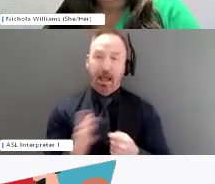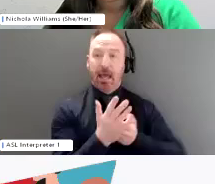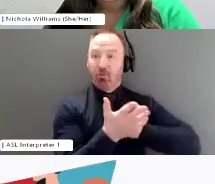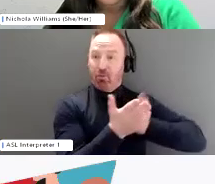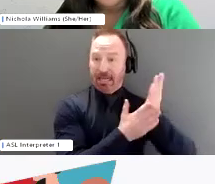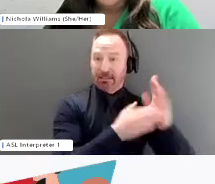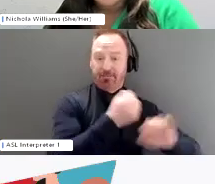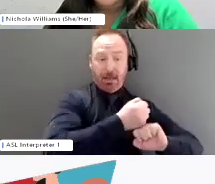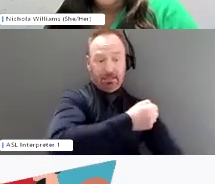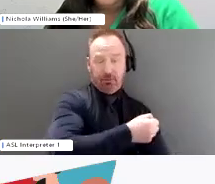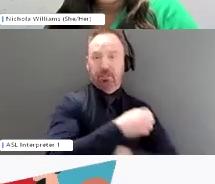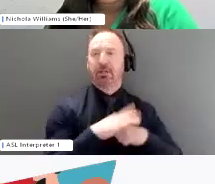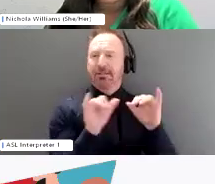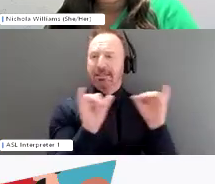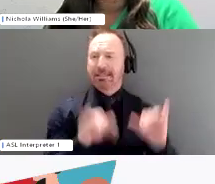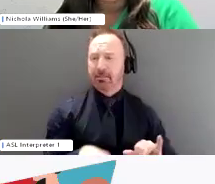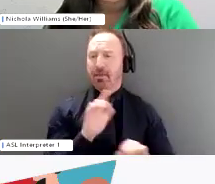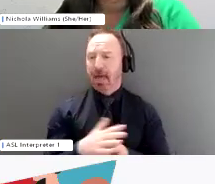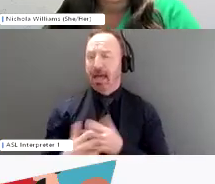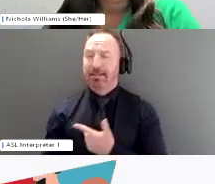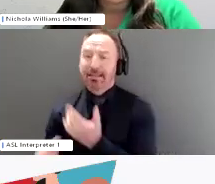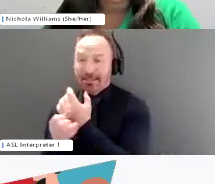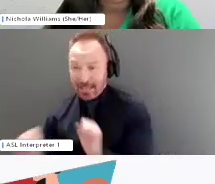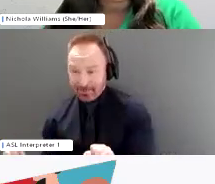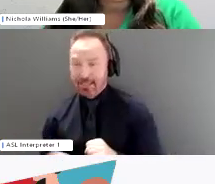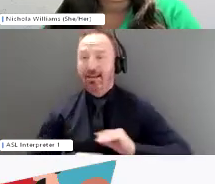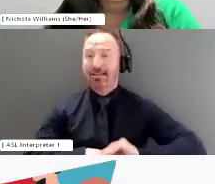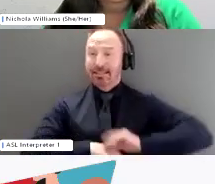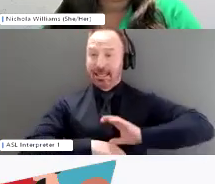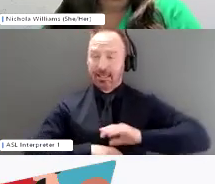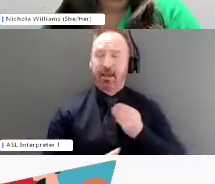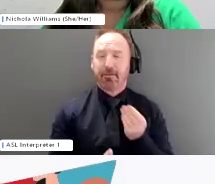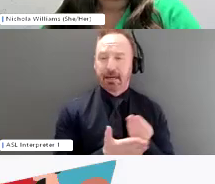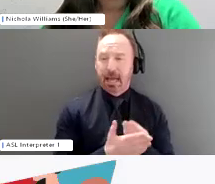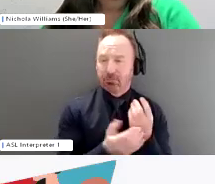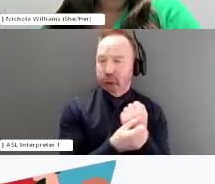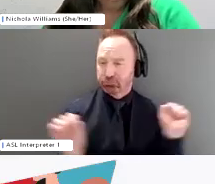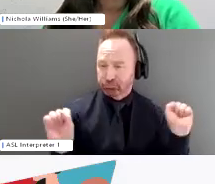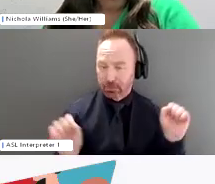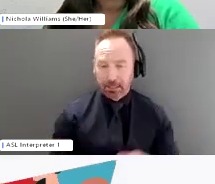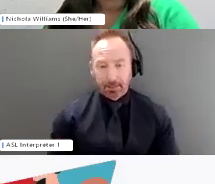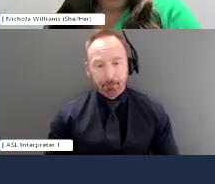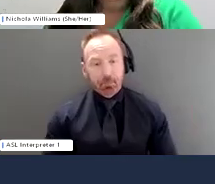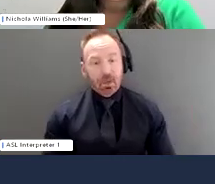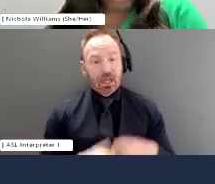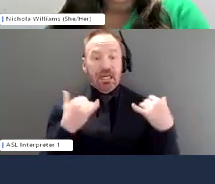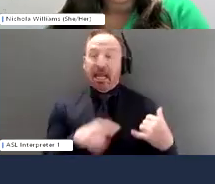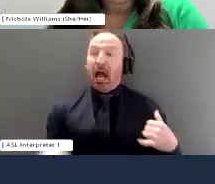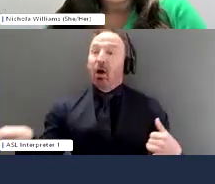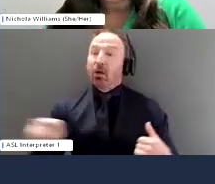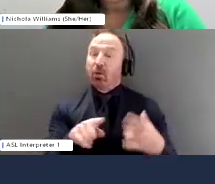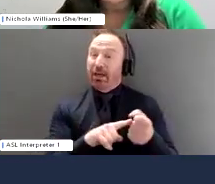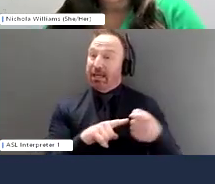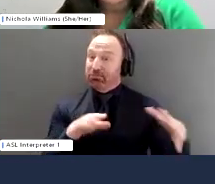one that leads to safety, dignity, and financial independence. So now that you've had a sense of who we are and